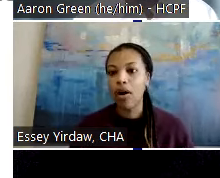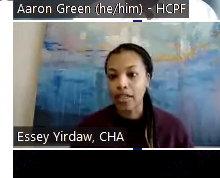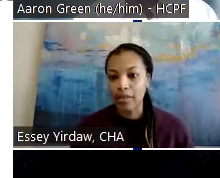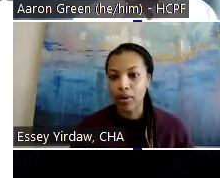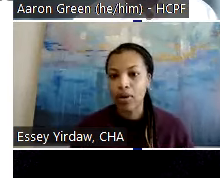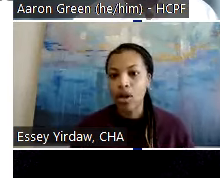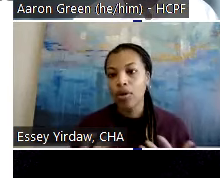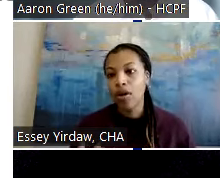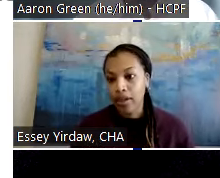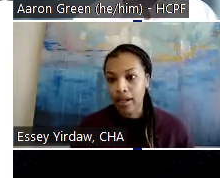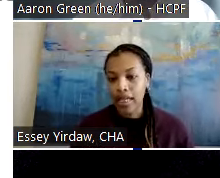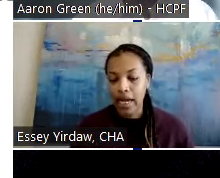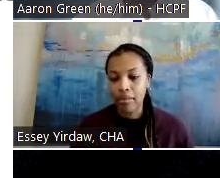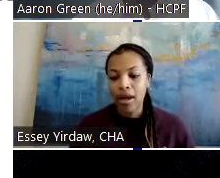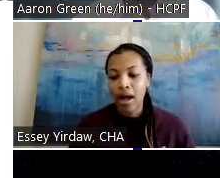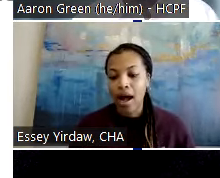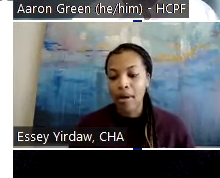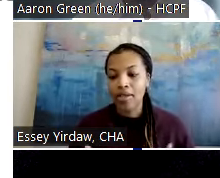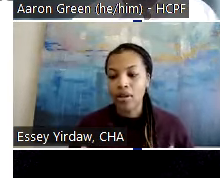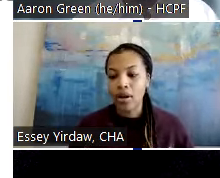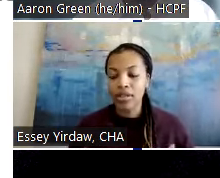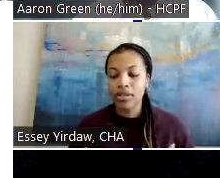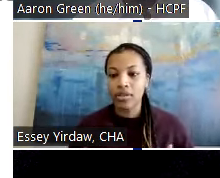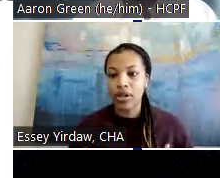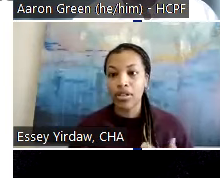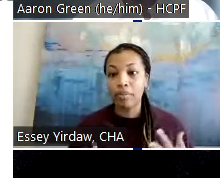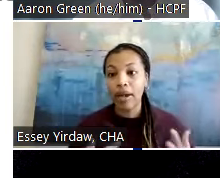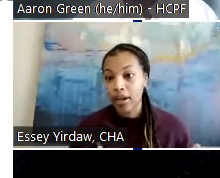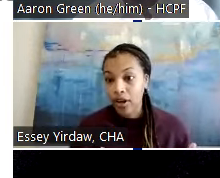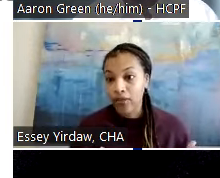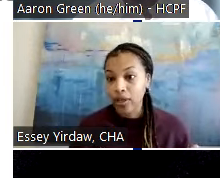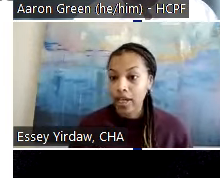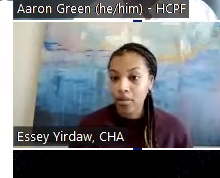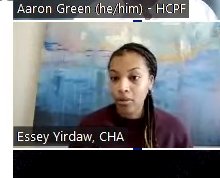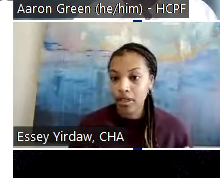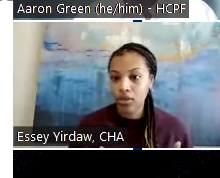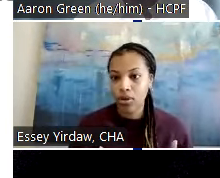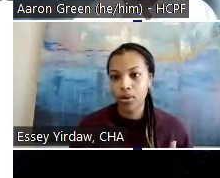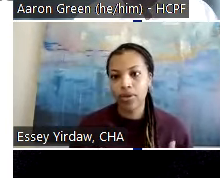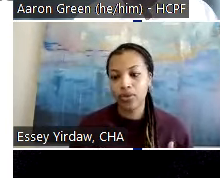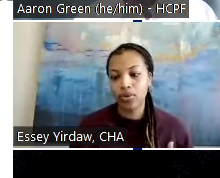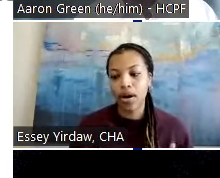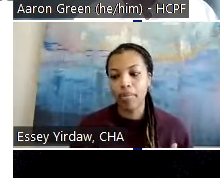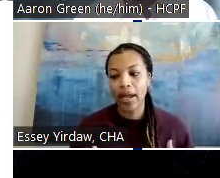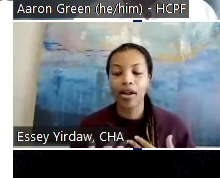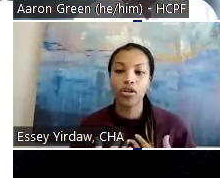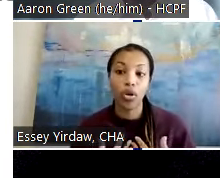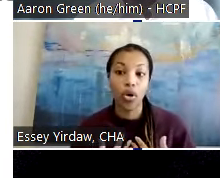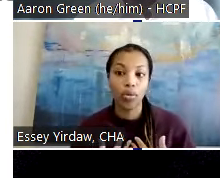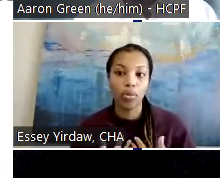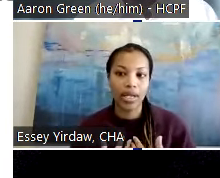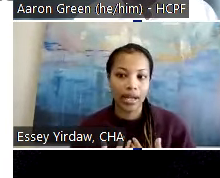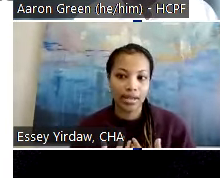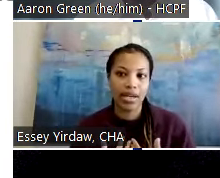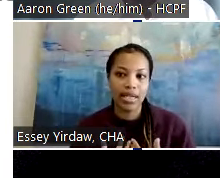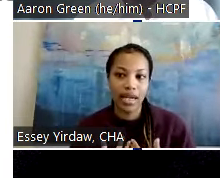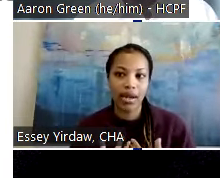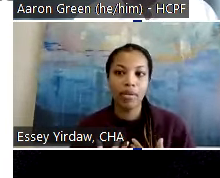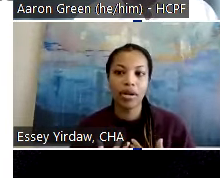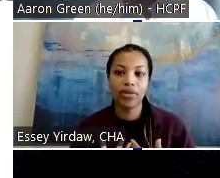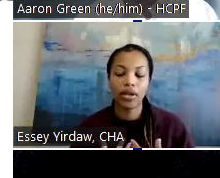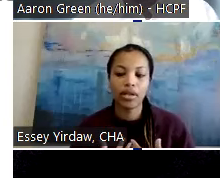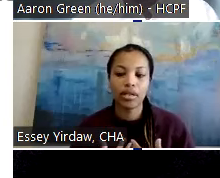office or a hospital, we call that a claim. As long as there is a payer affiliated with it. So if you are paying on your own, we can't see